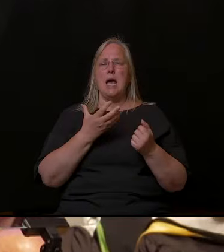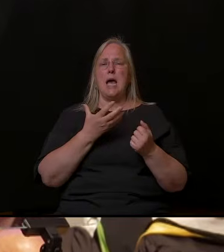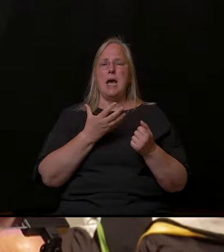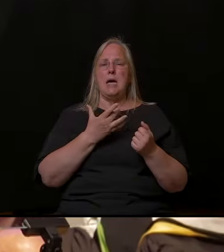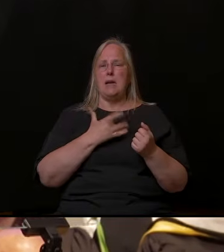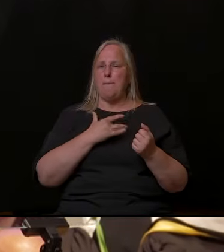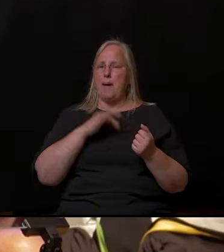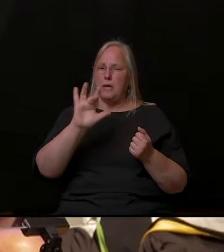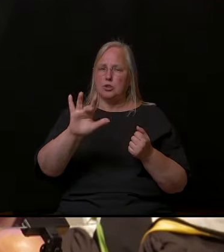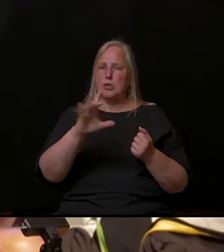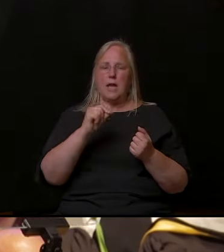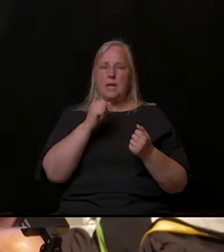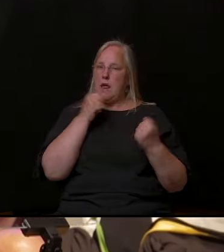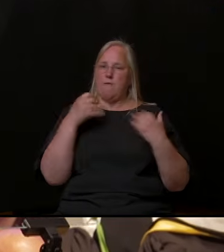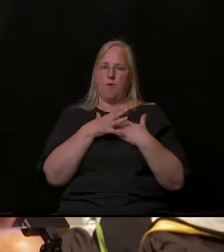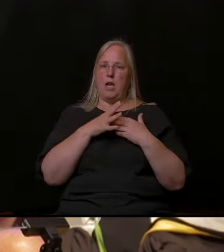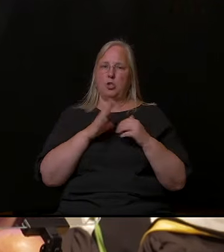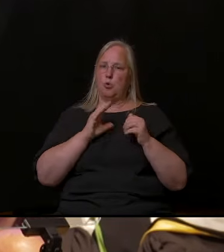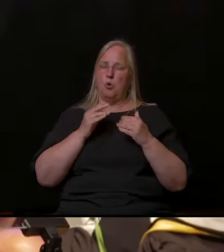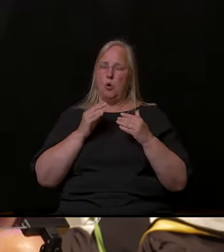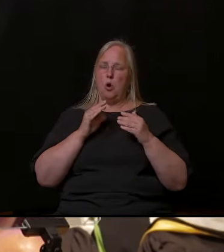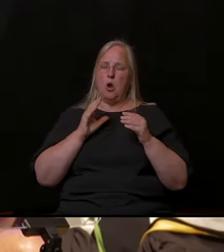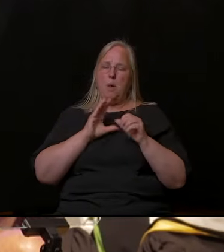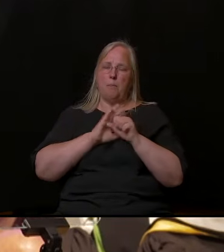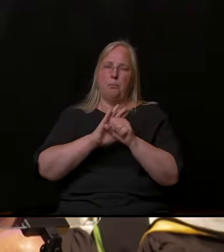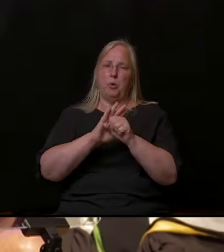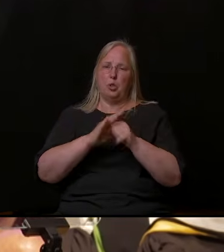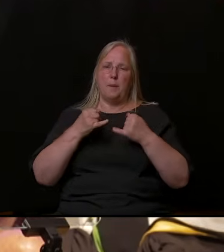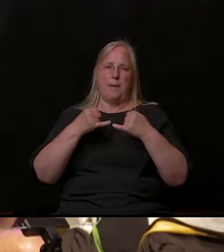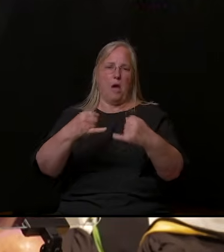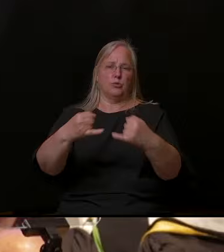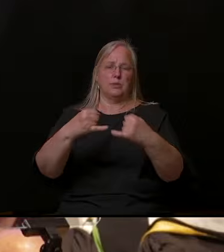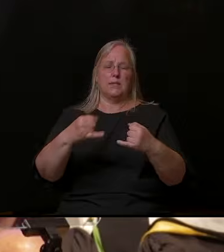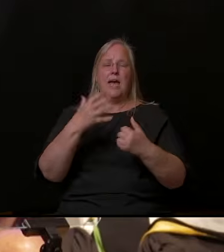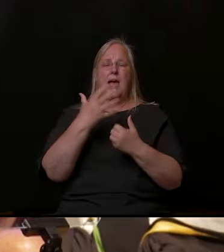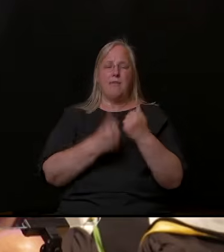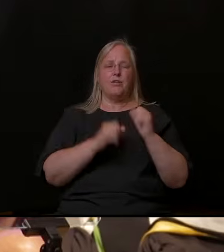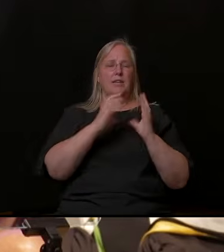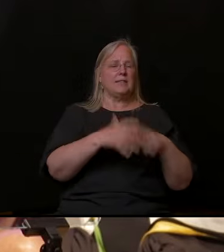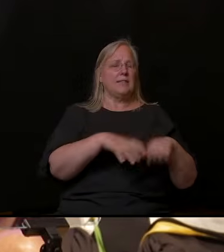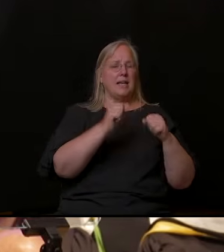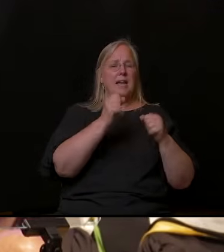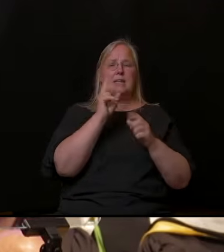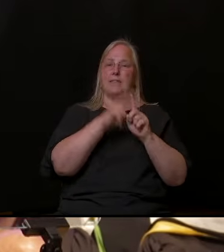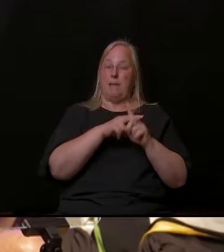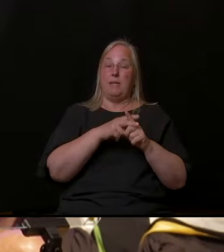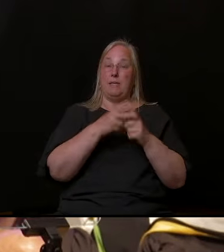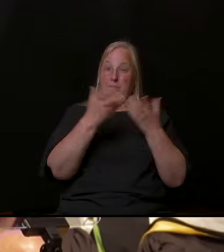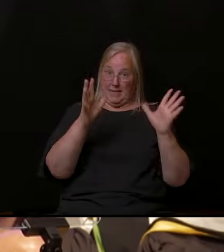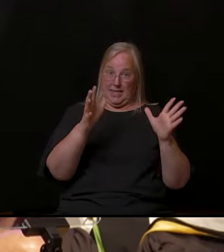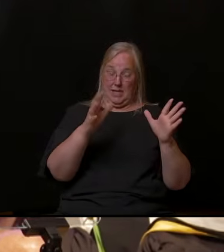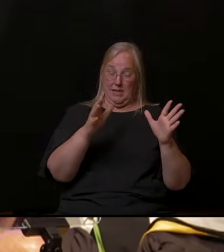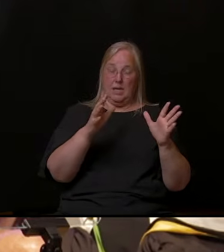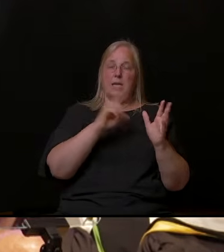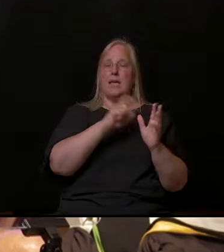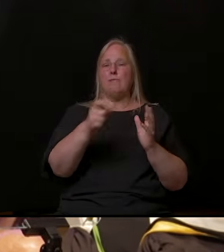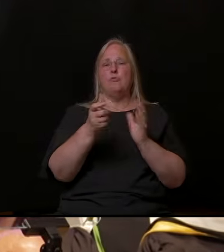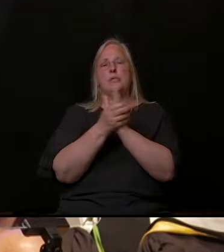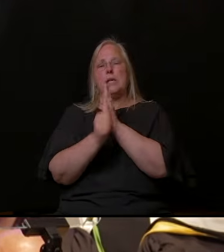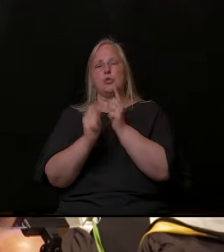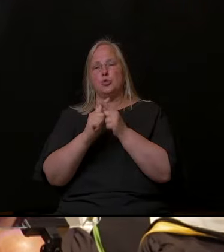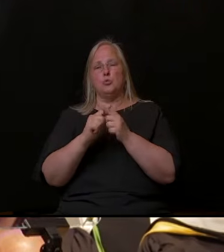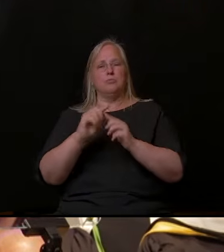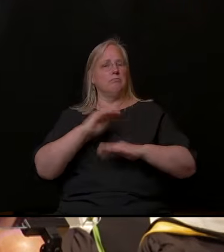unafraid to push boundaries. Every class taken and assignment completed gave you the skills to fulfill this